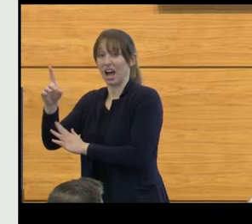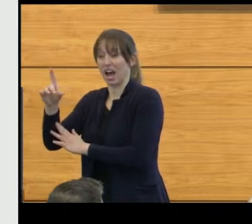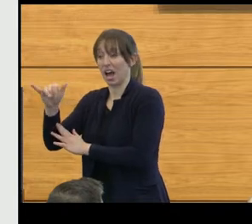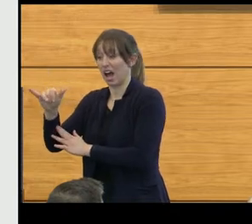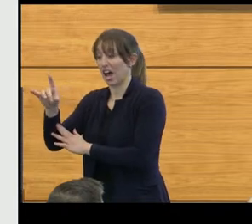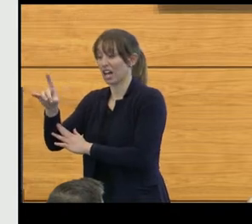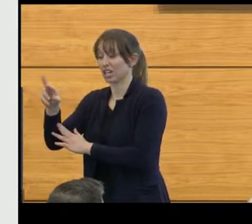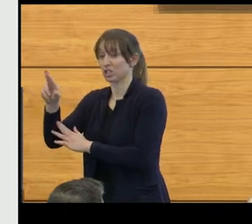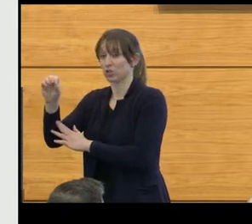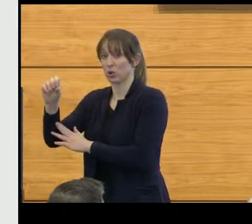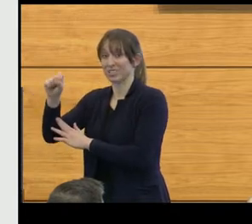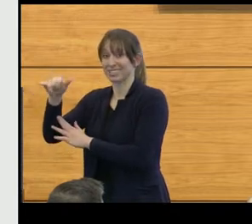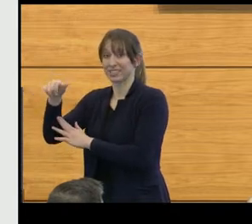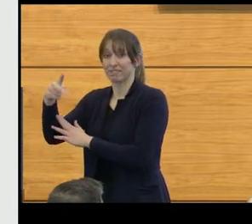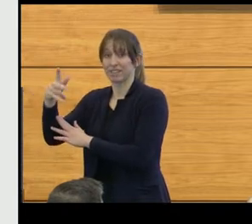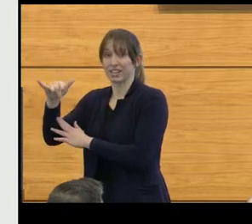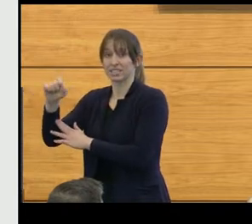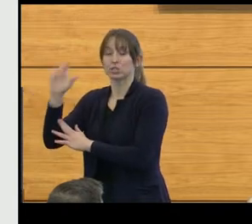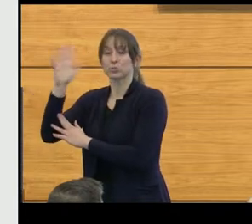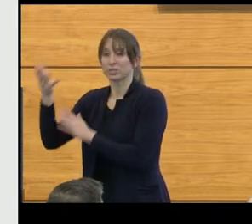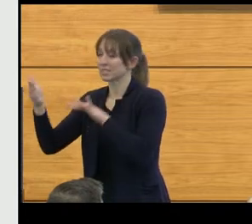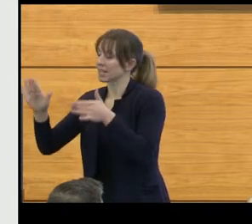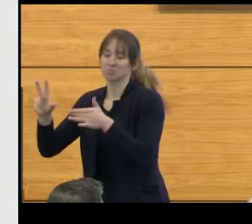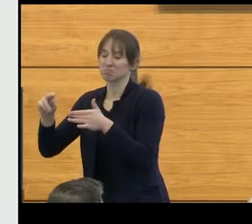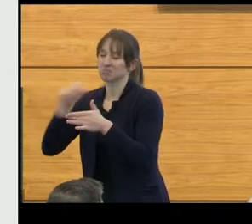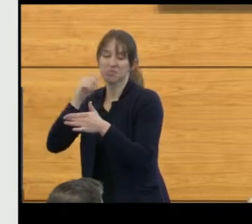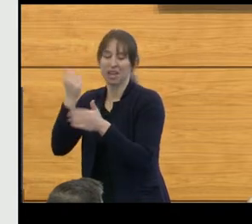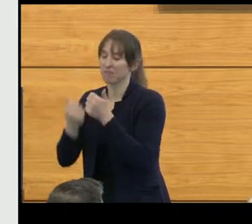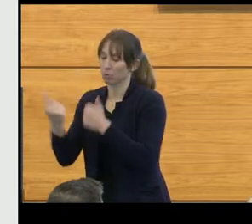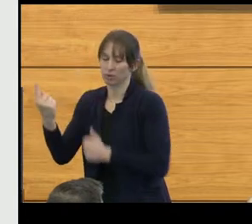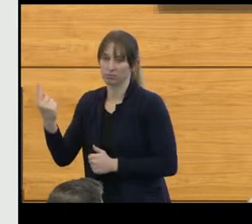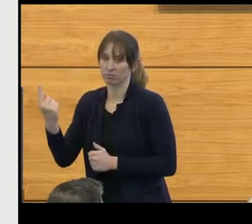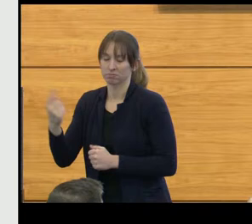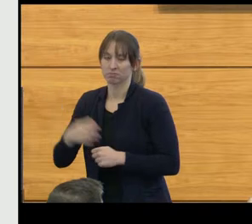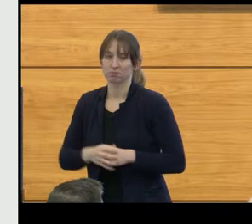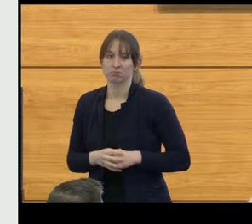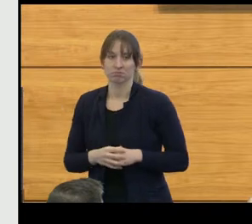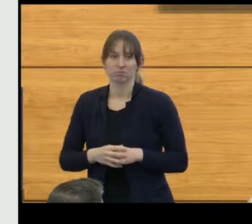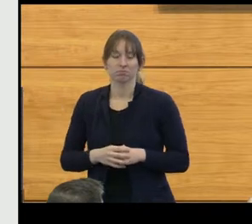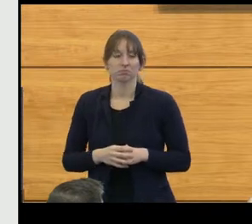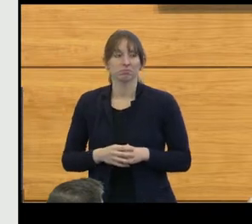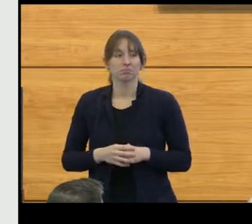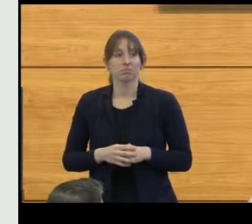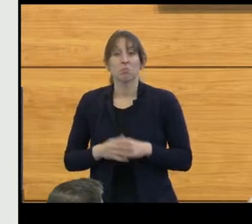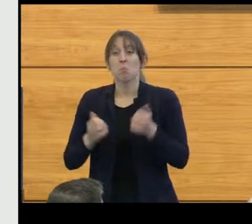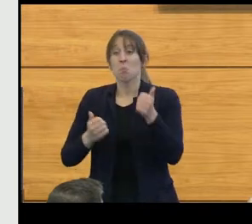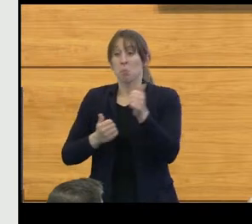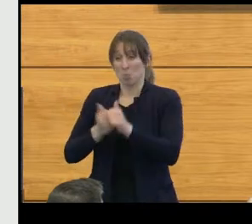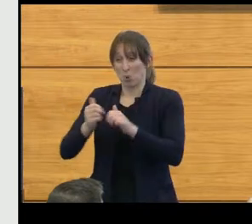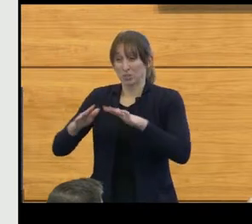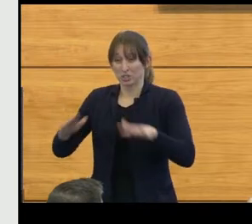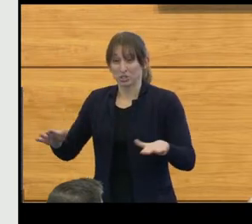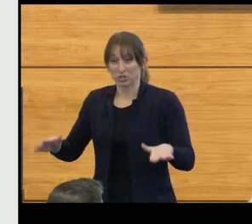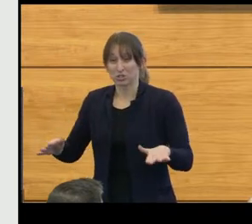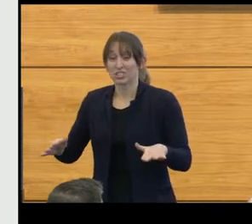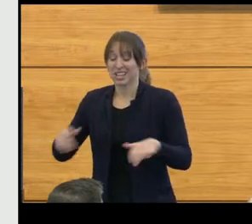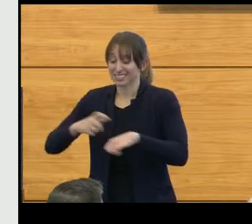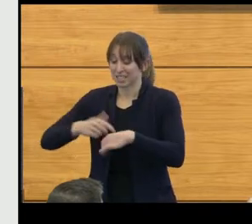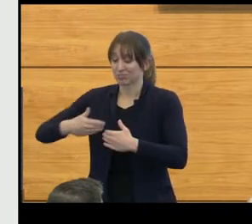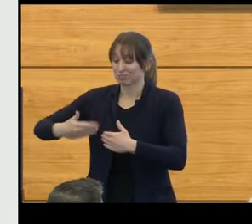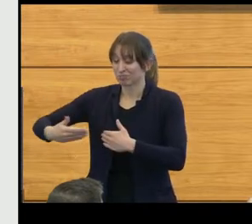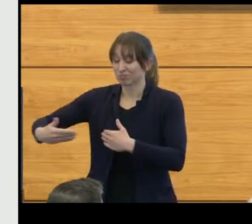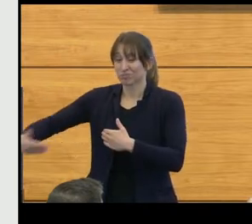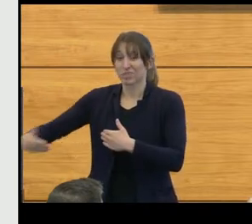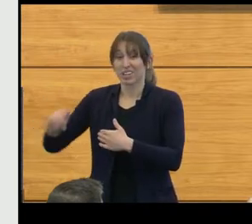did not get a shunt, but in fact developed hydrocephalus and compensated for it. But the majority of children over time, if